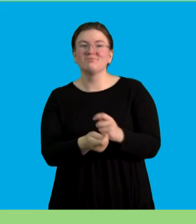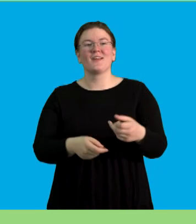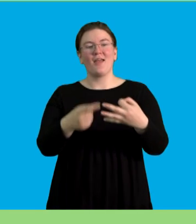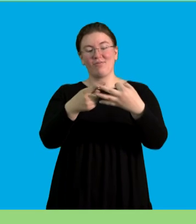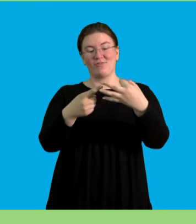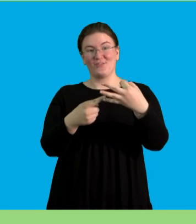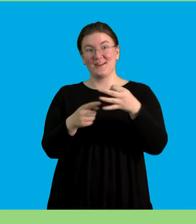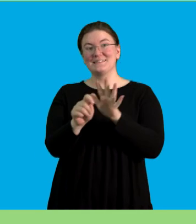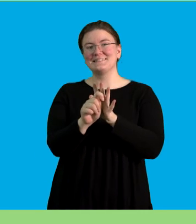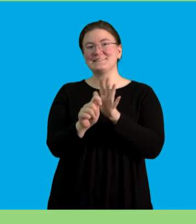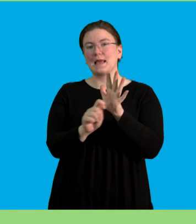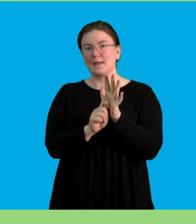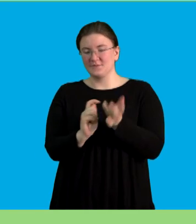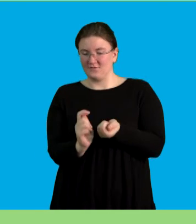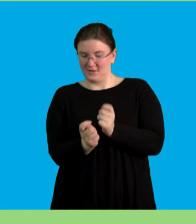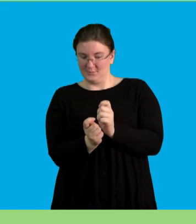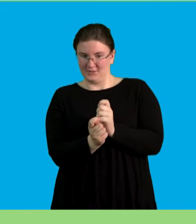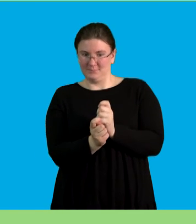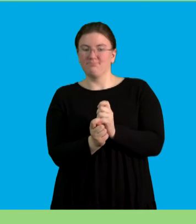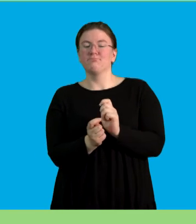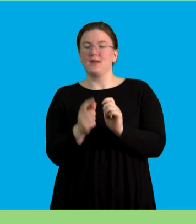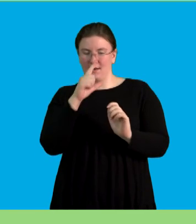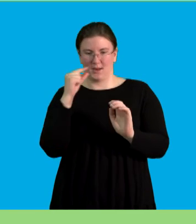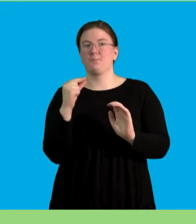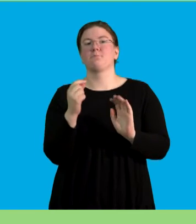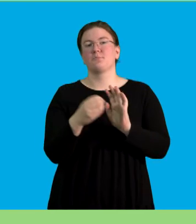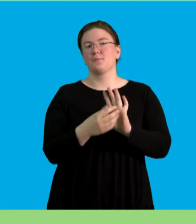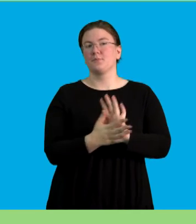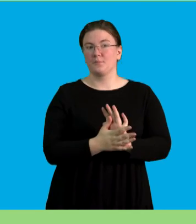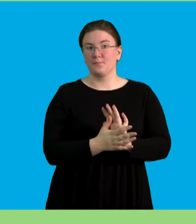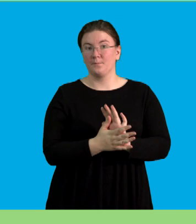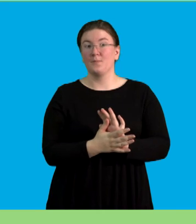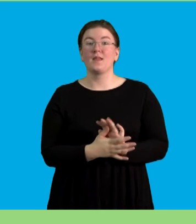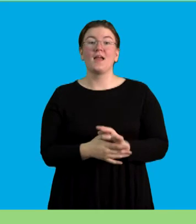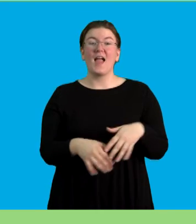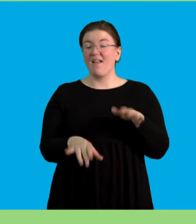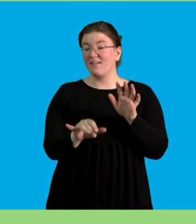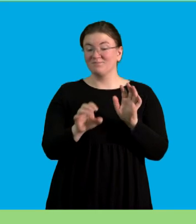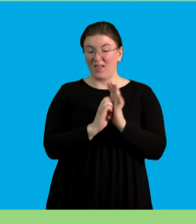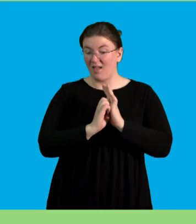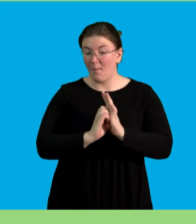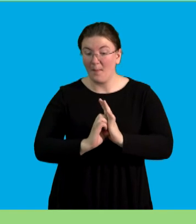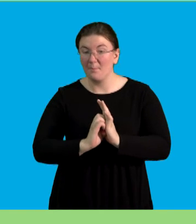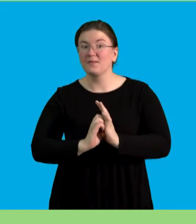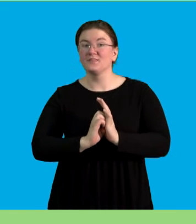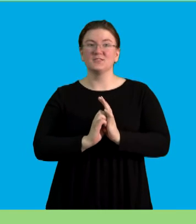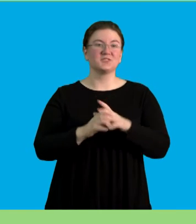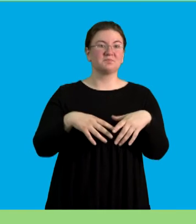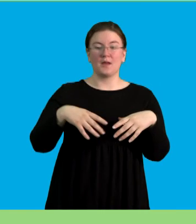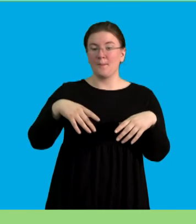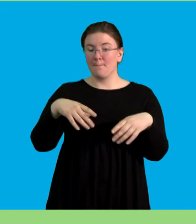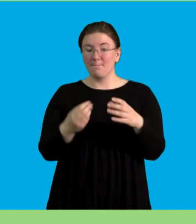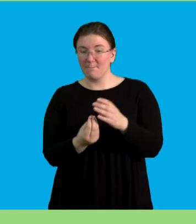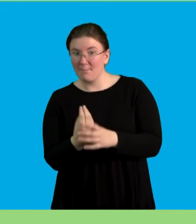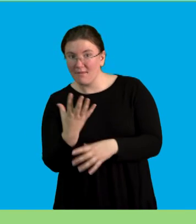three types of adaptation, identify examples of adaptations in